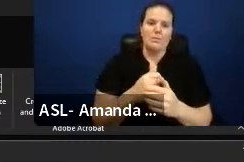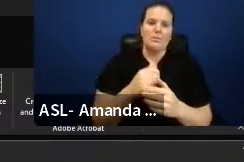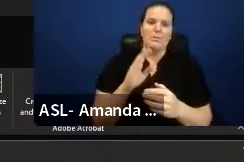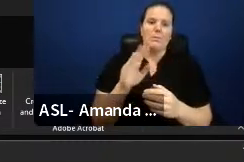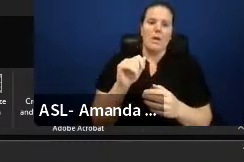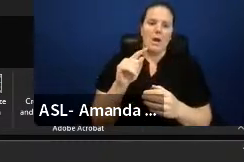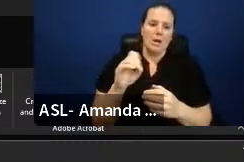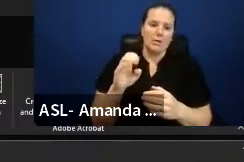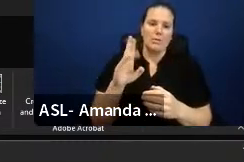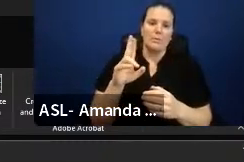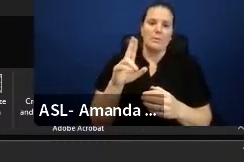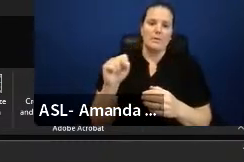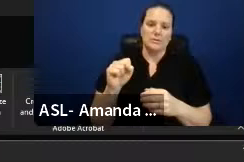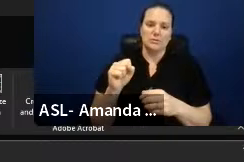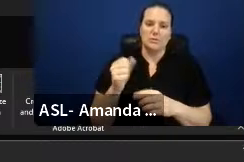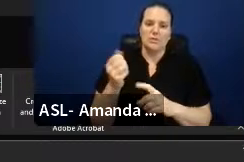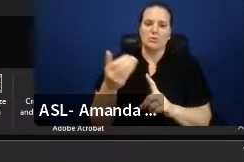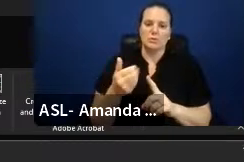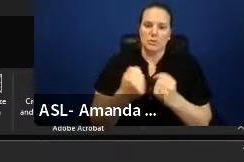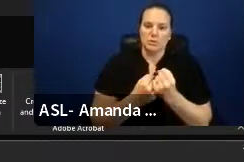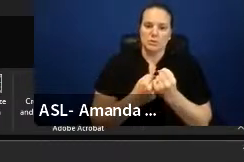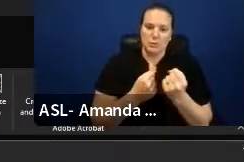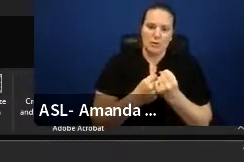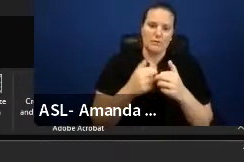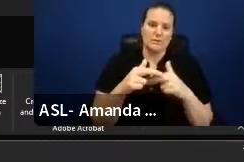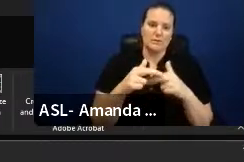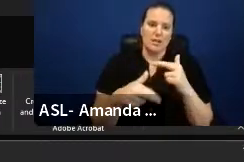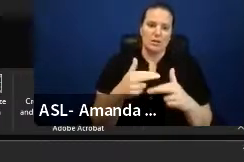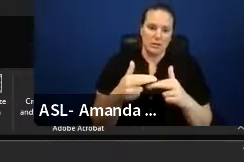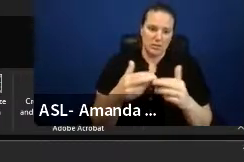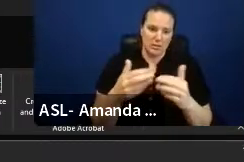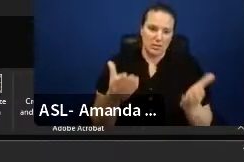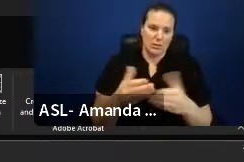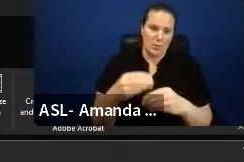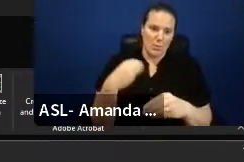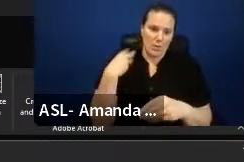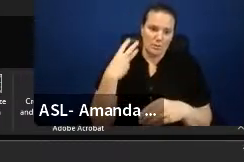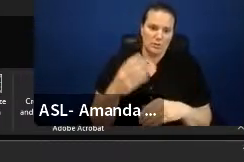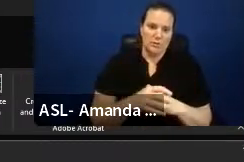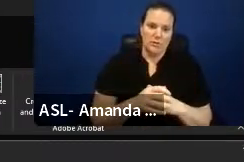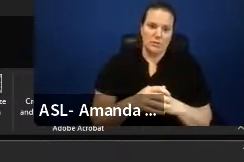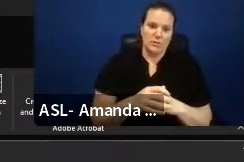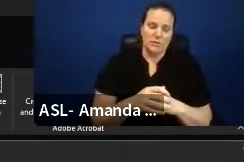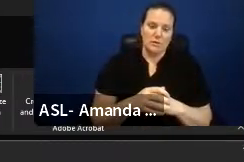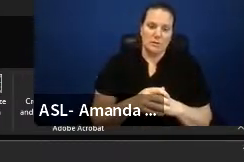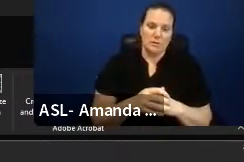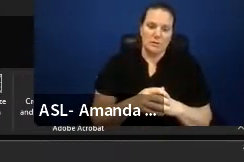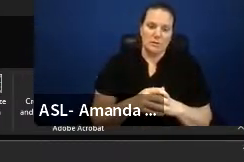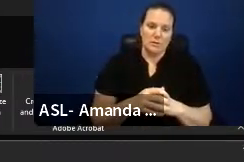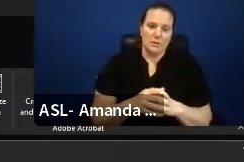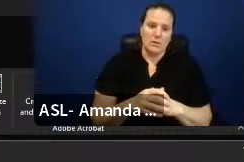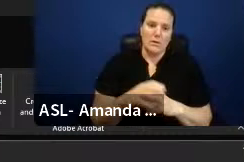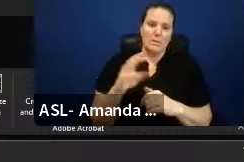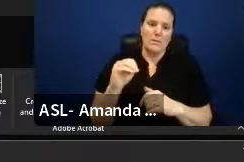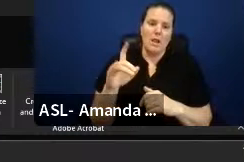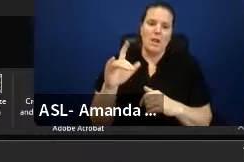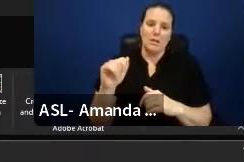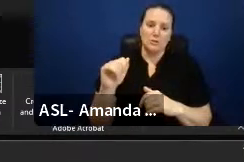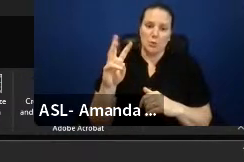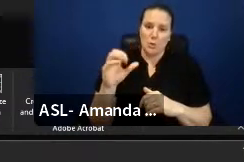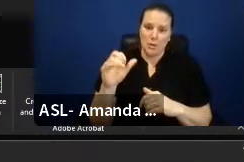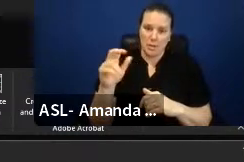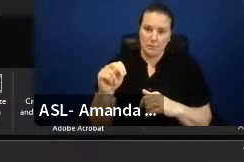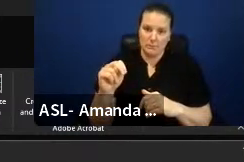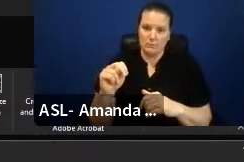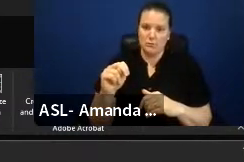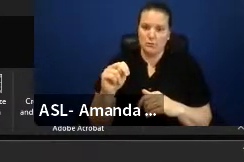Millicent? Melissa Williams, just kind of follow on what Joanna just said, and to comment on what